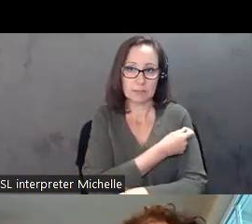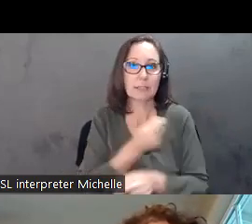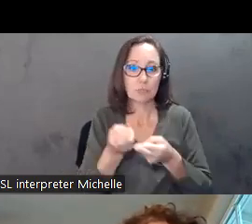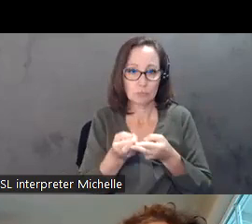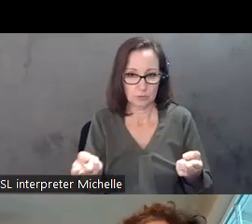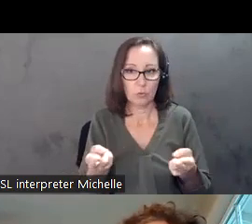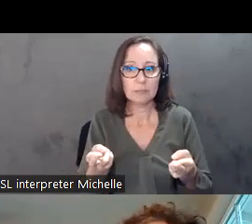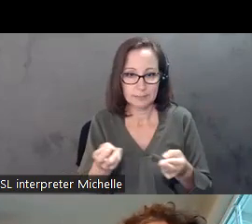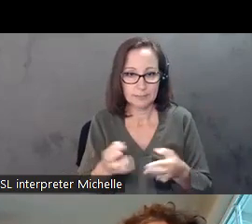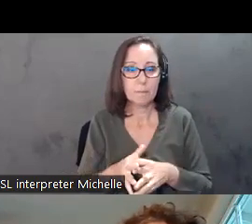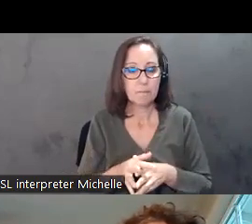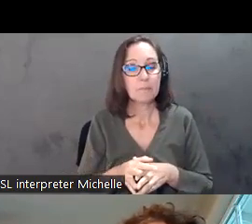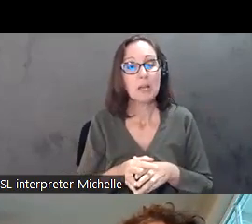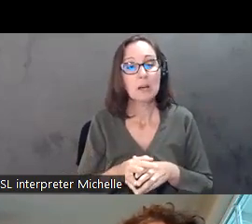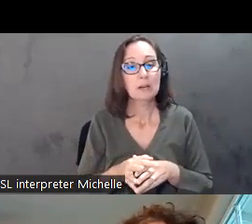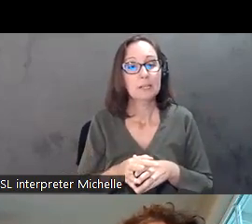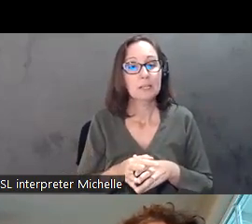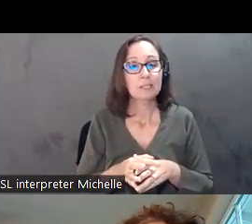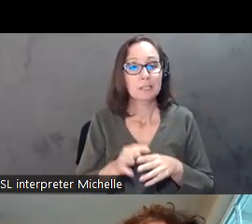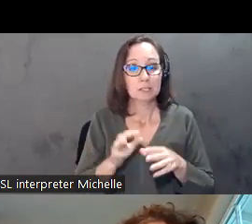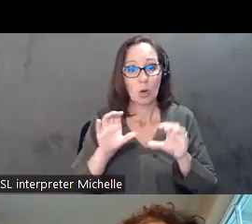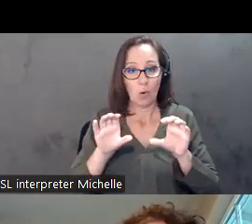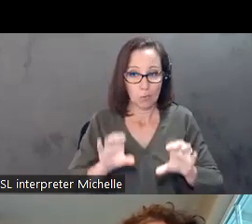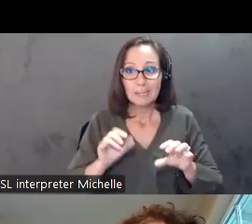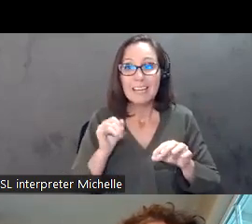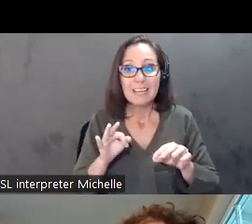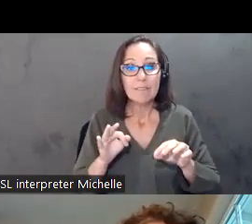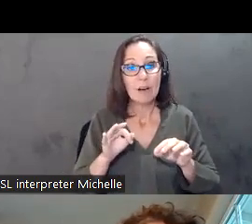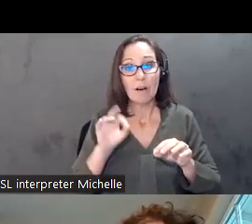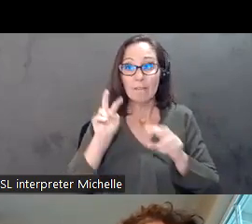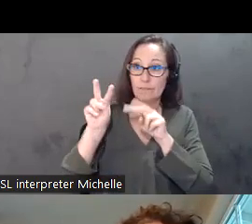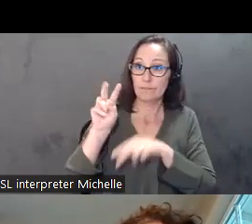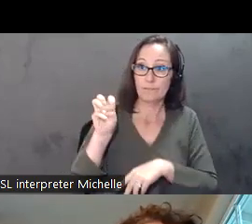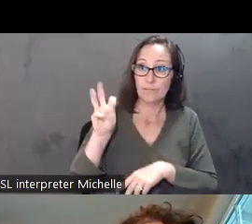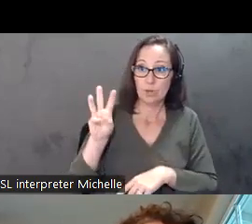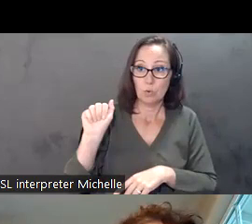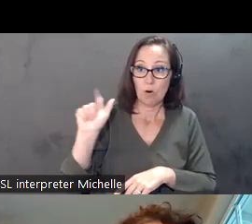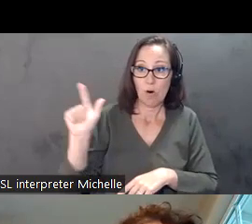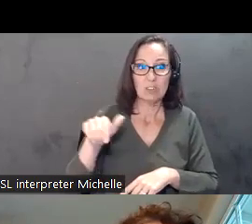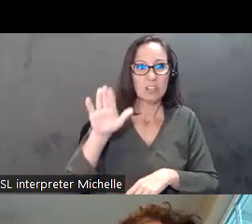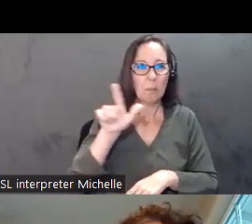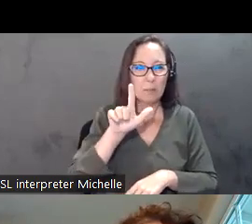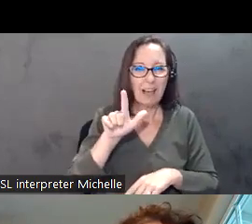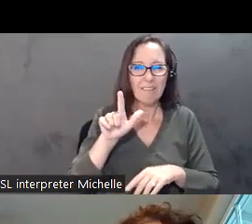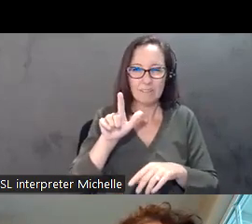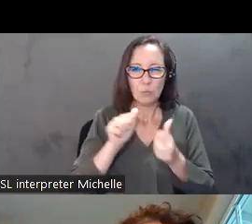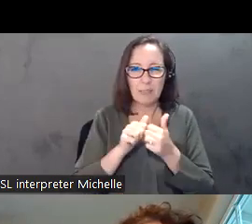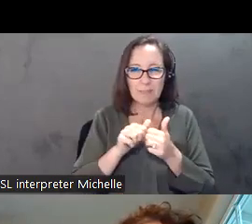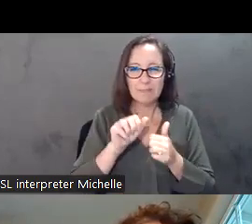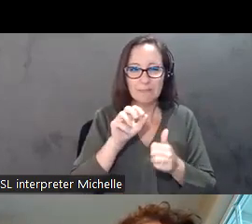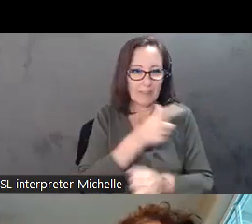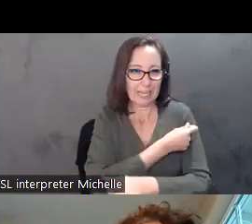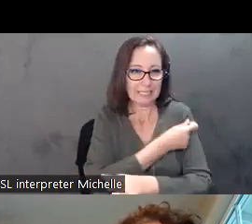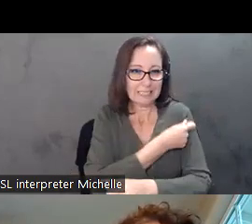resources. And then if we have additional resources, if you click on the view all in the top left there under vaccines.